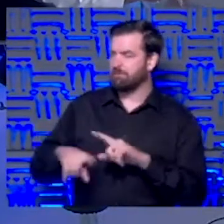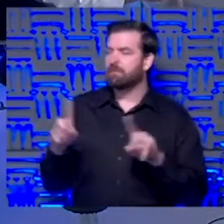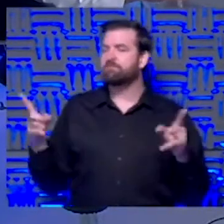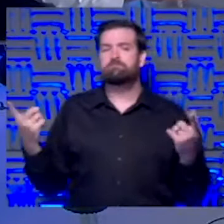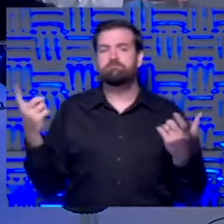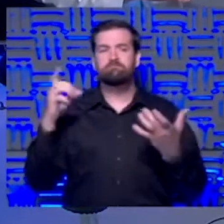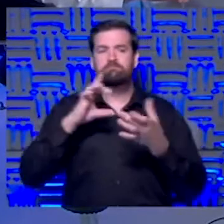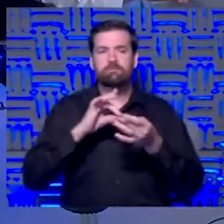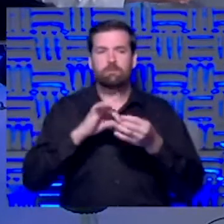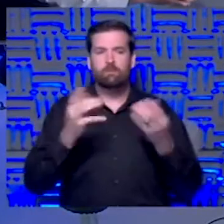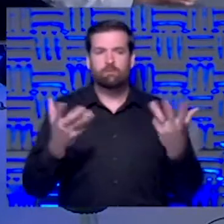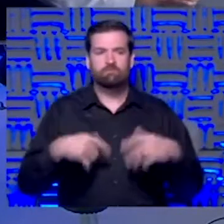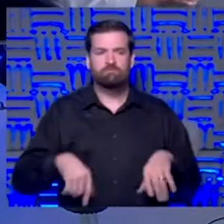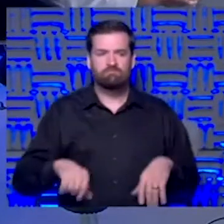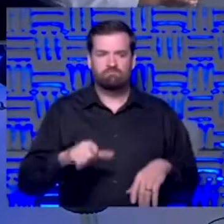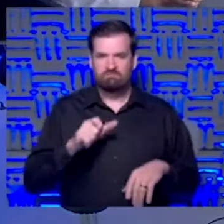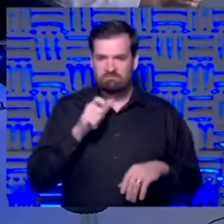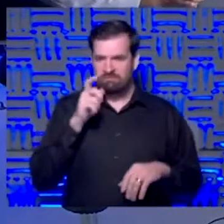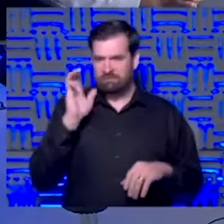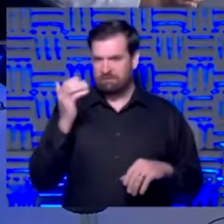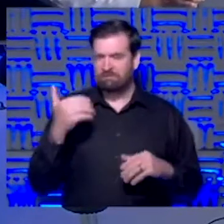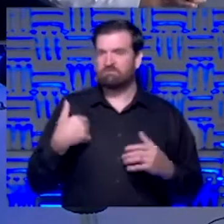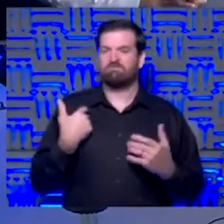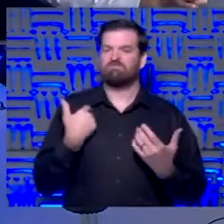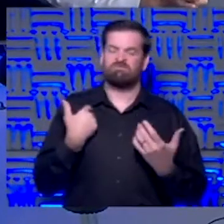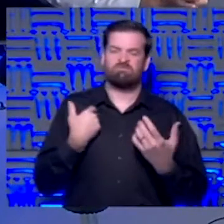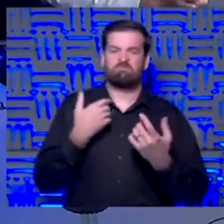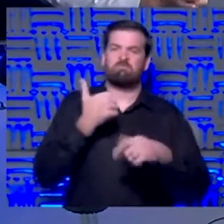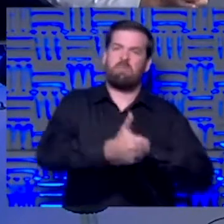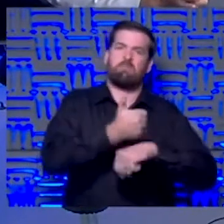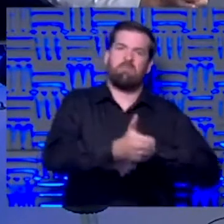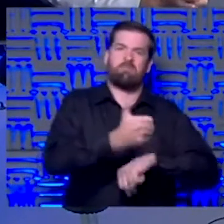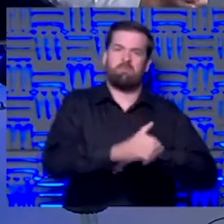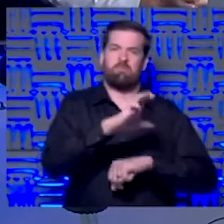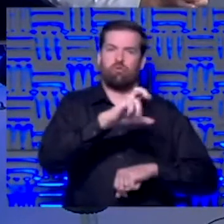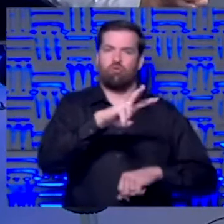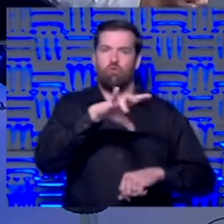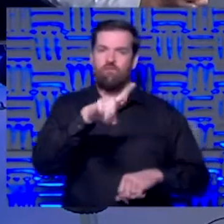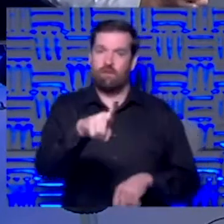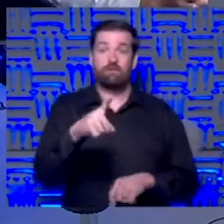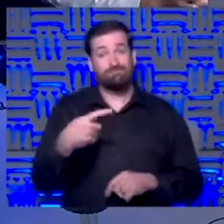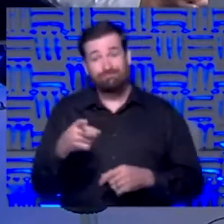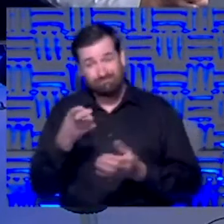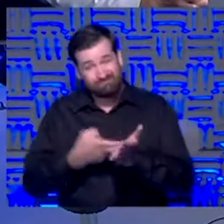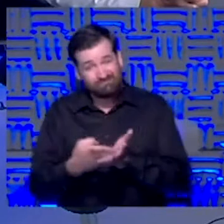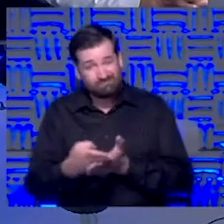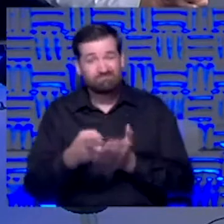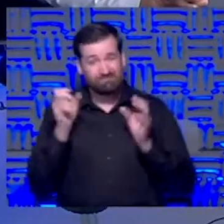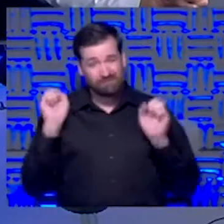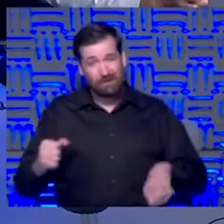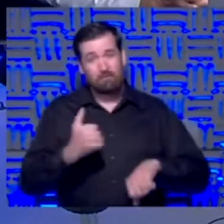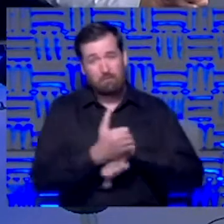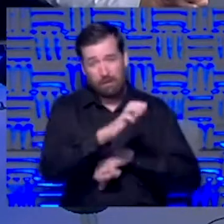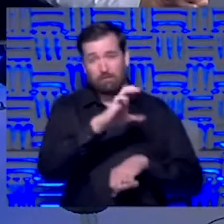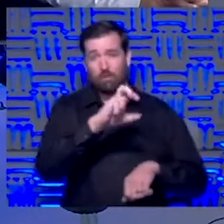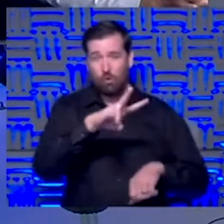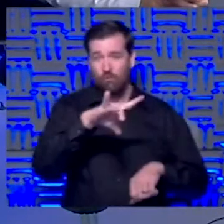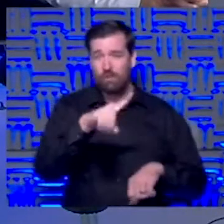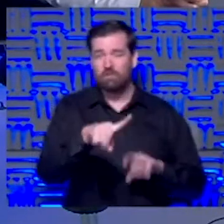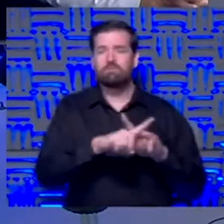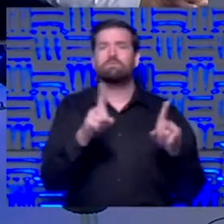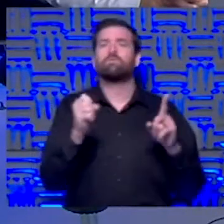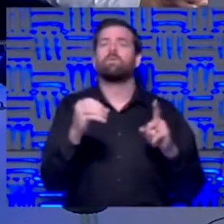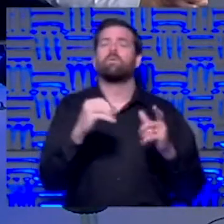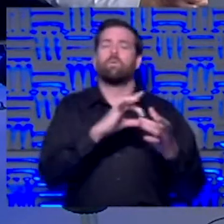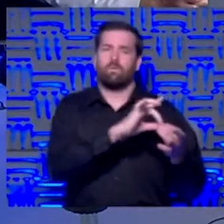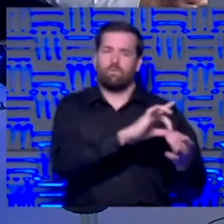us? Because it doesn't seem like a far leap. We like to blame a lot of things on COVID right now, and it's to blame for a lot of things. There's no doubt about that. So help us make that